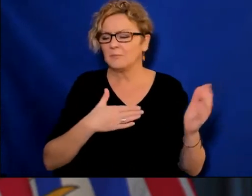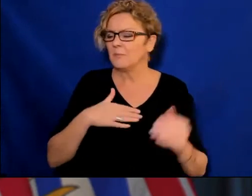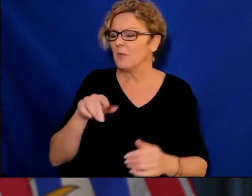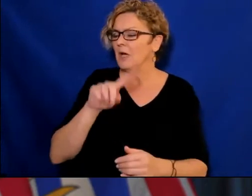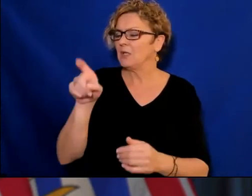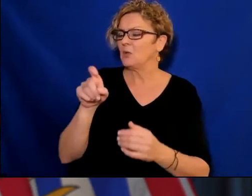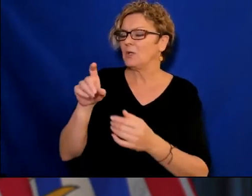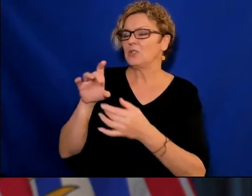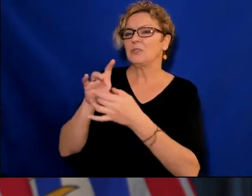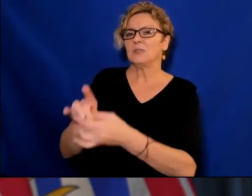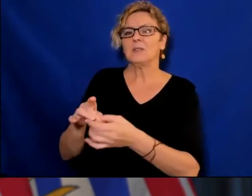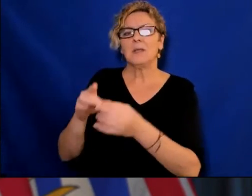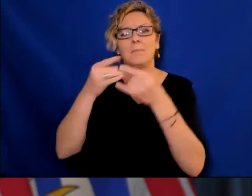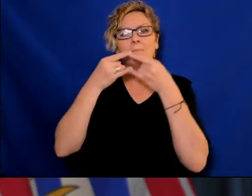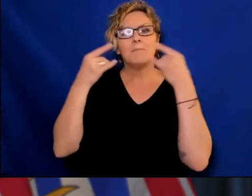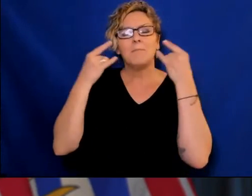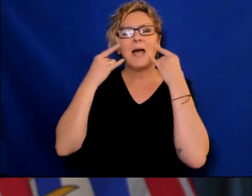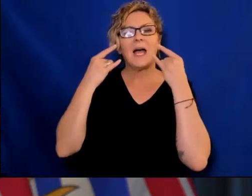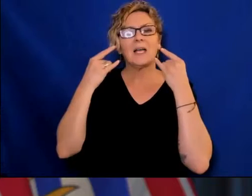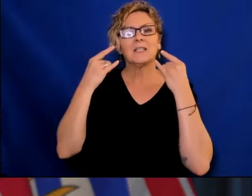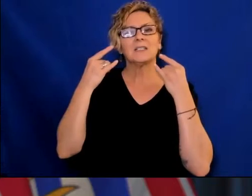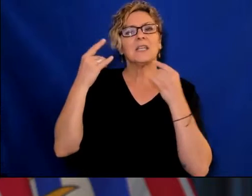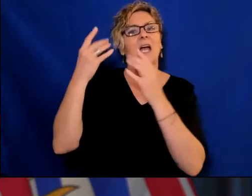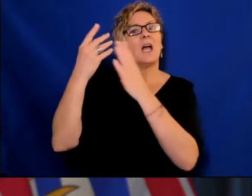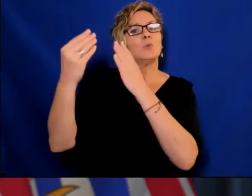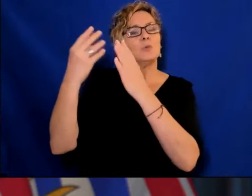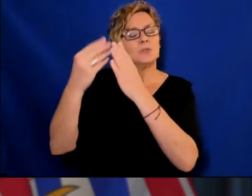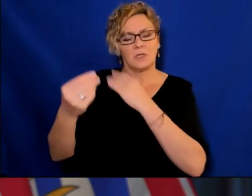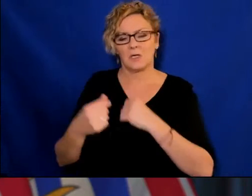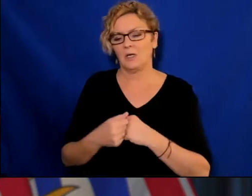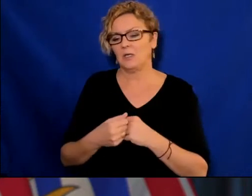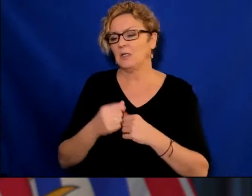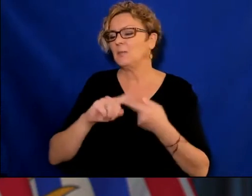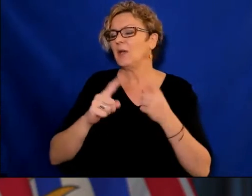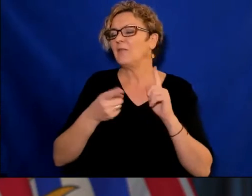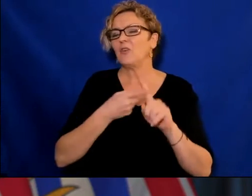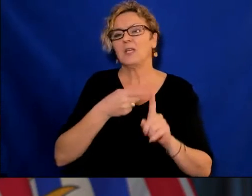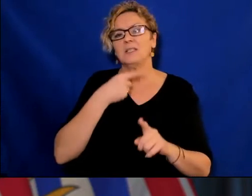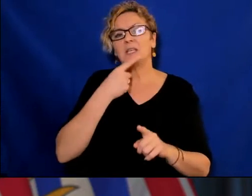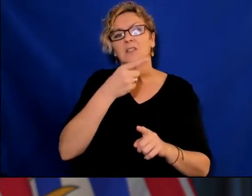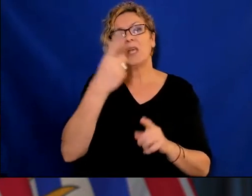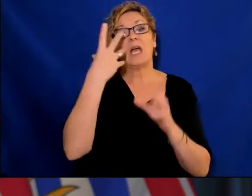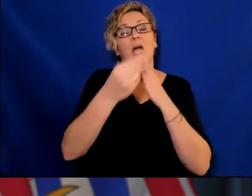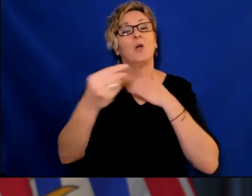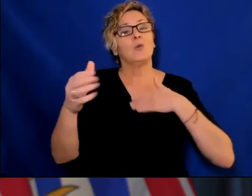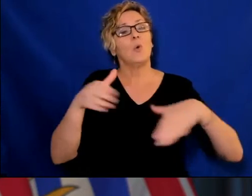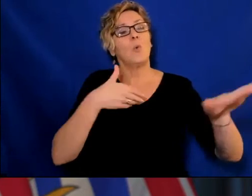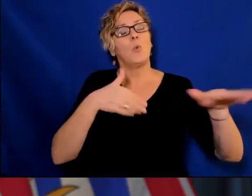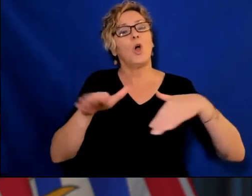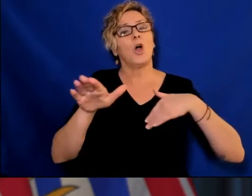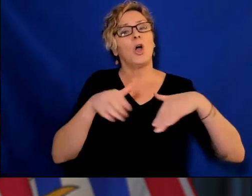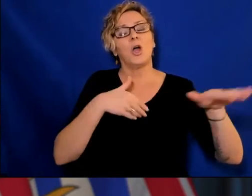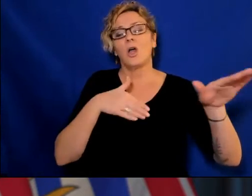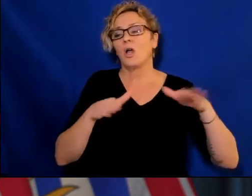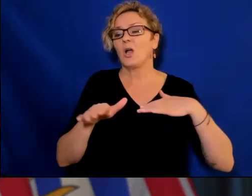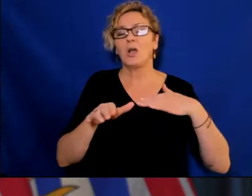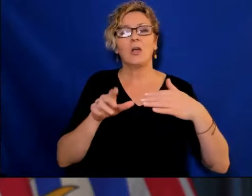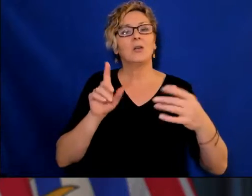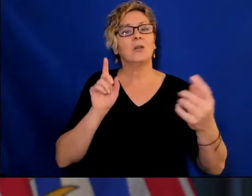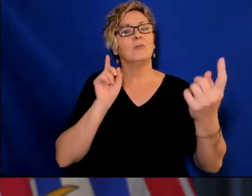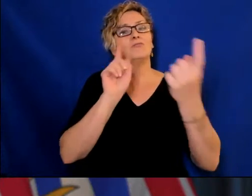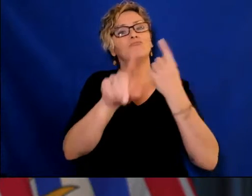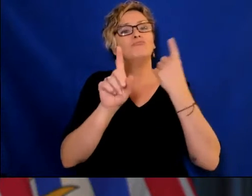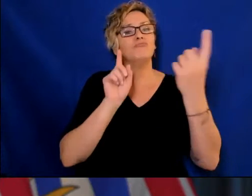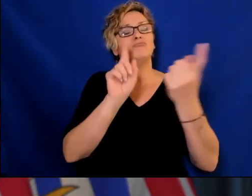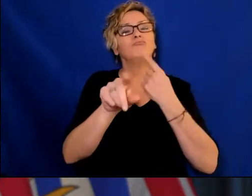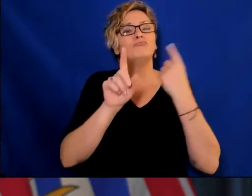she said she passed about 100 people in 2 hours, none of whom were wearing a mask. but it was on a trail, so people were kind